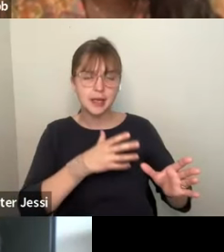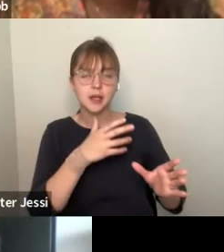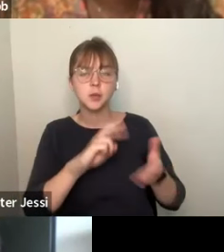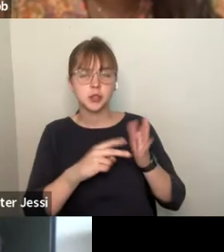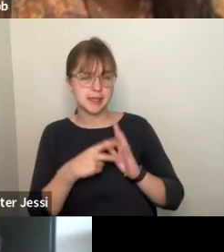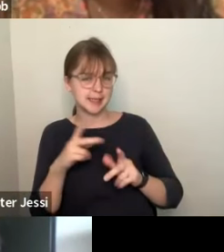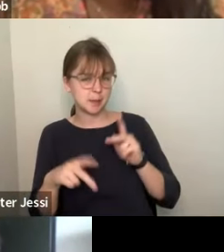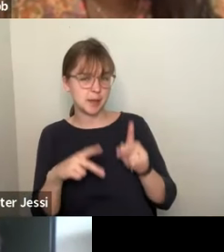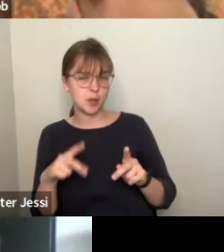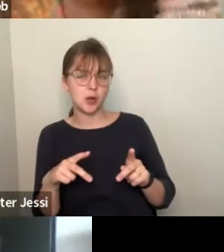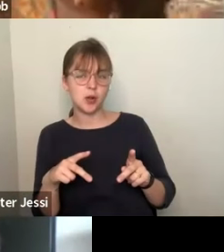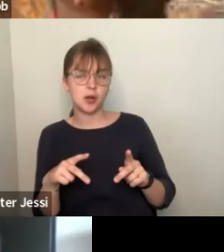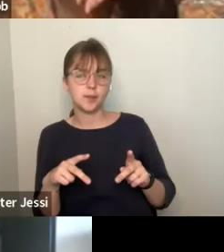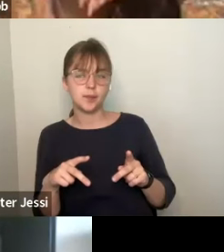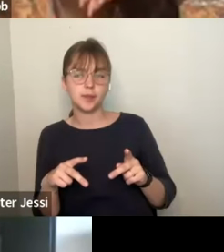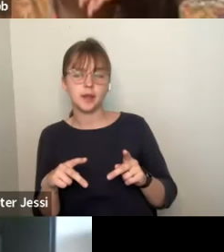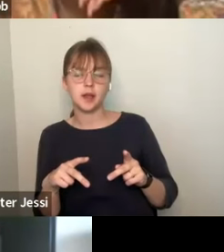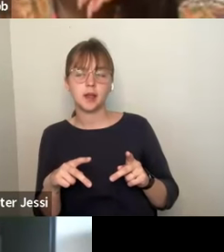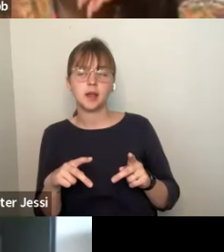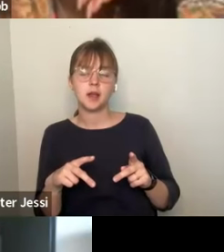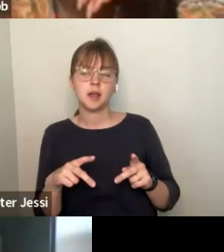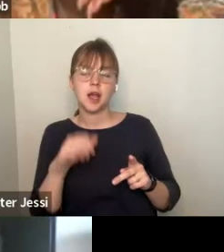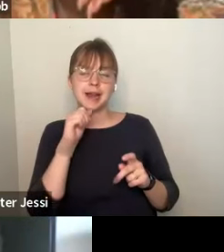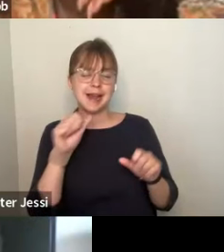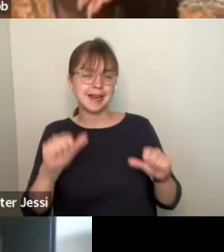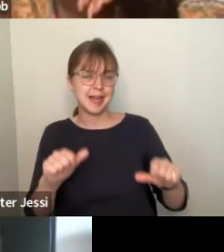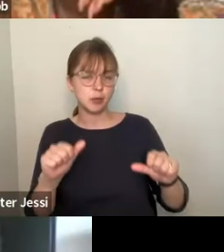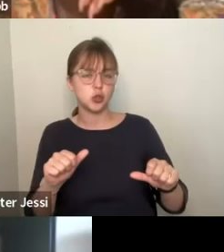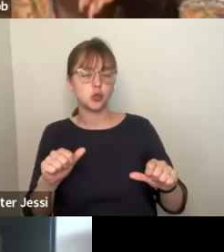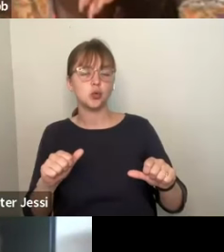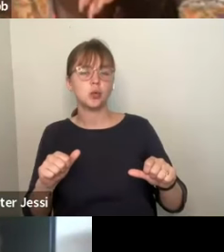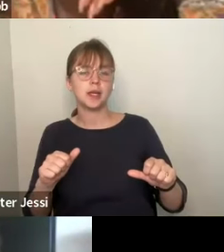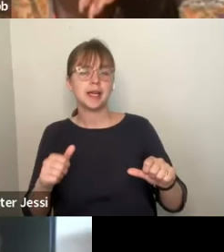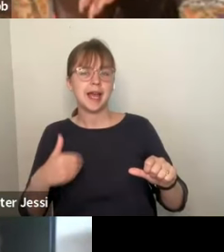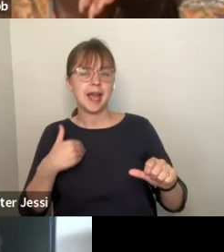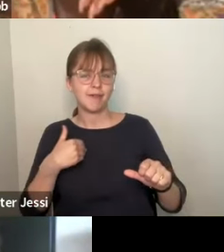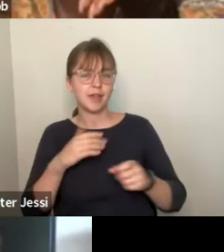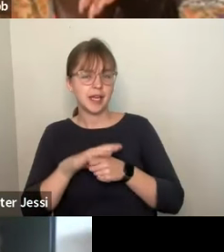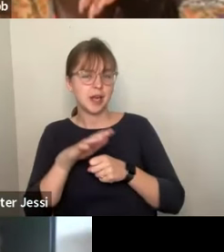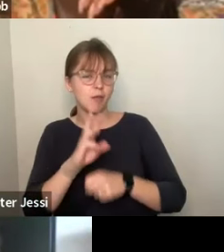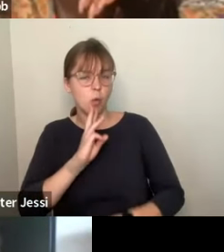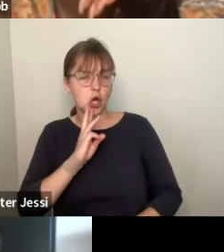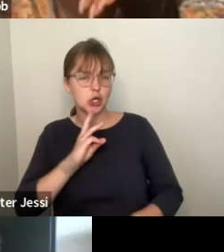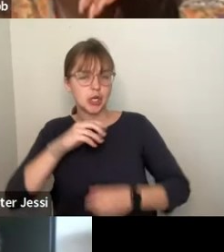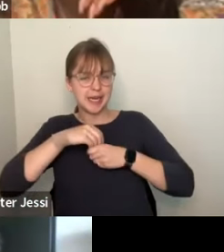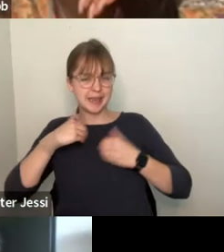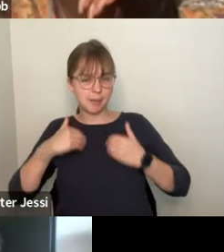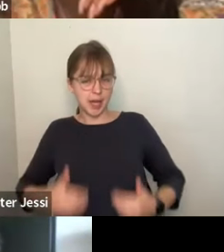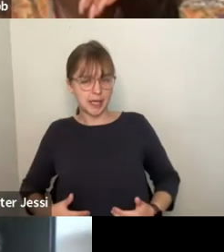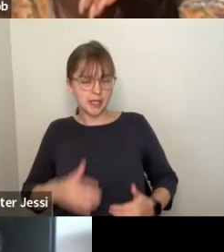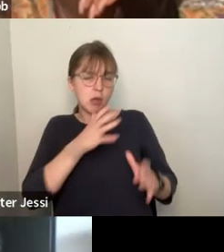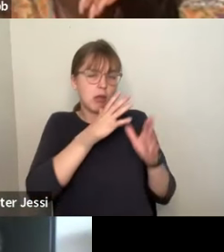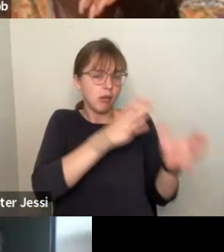able, there's all sorts of reasons why, but basically not being able to retain liquids. So the